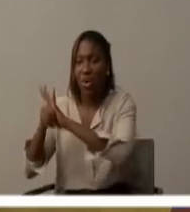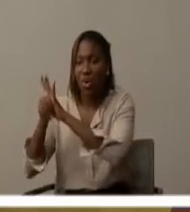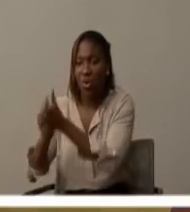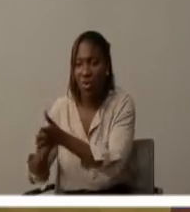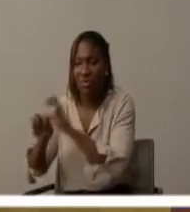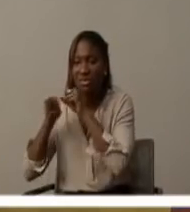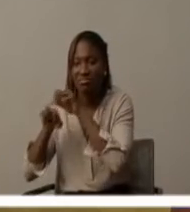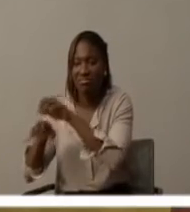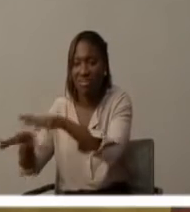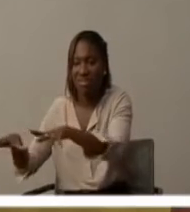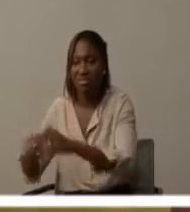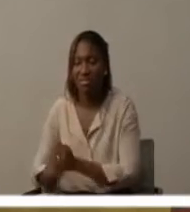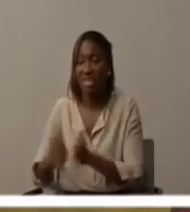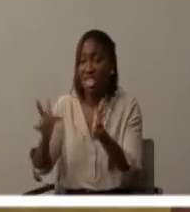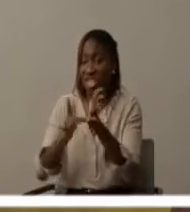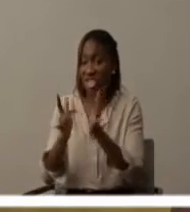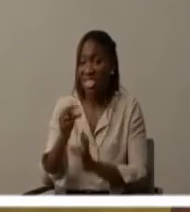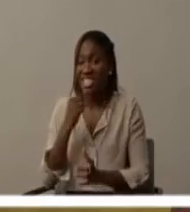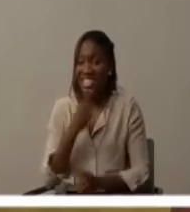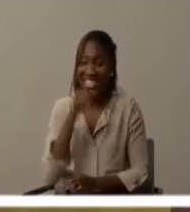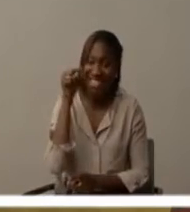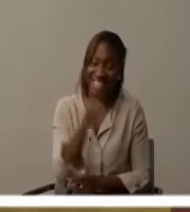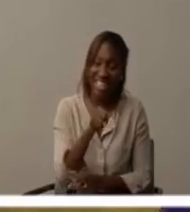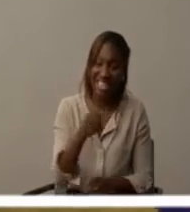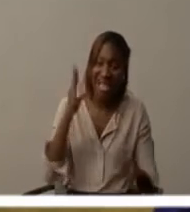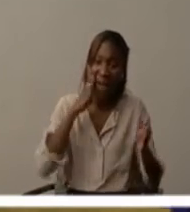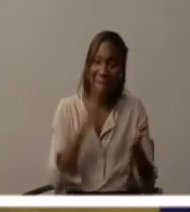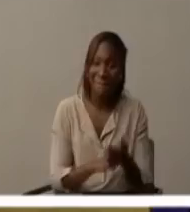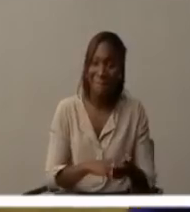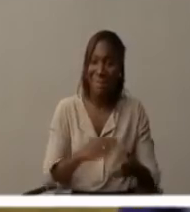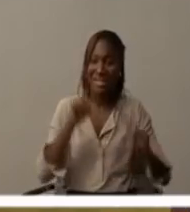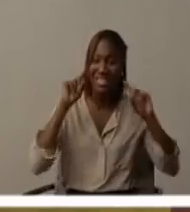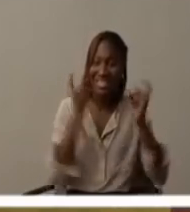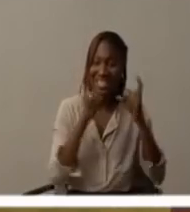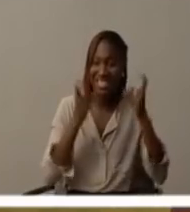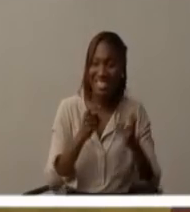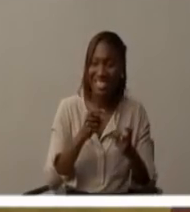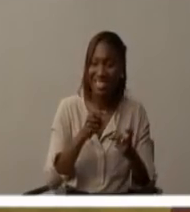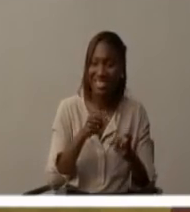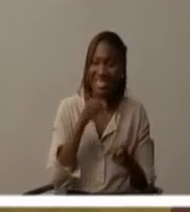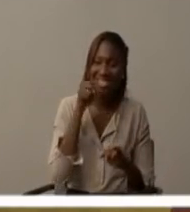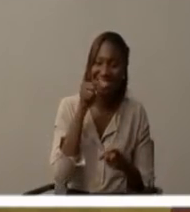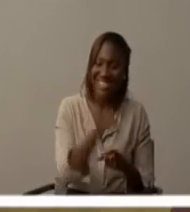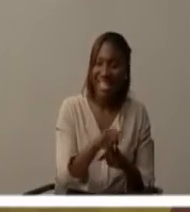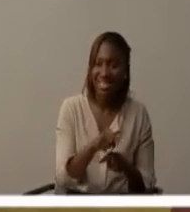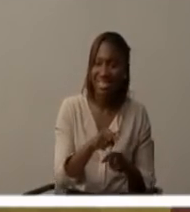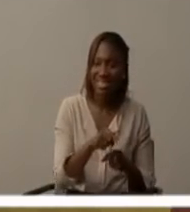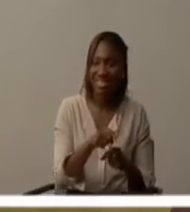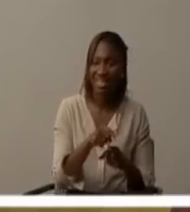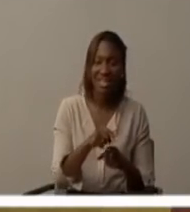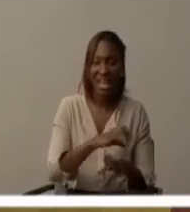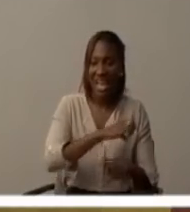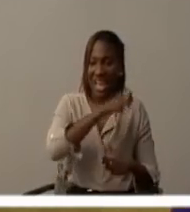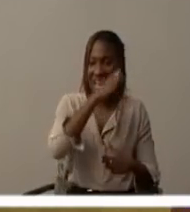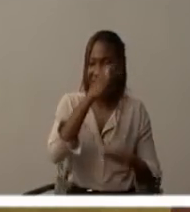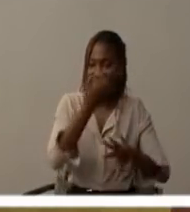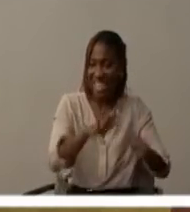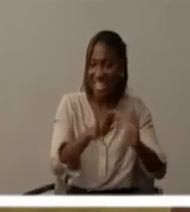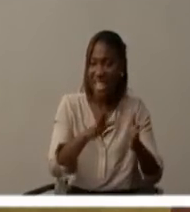And Jesus is saying to that death, that death will not end in death, but in the glory of